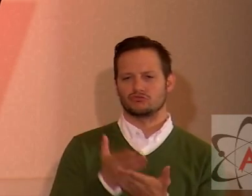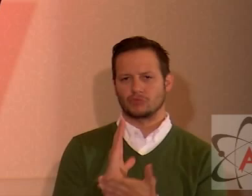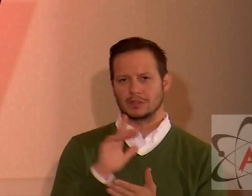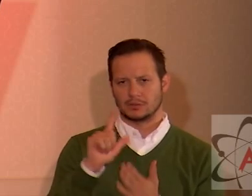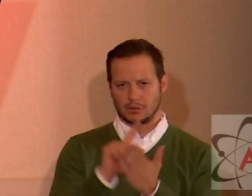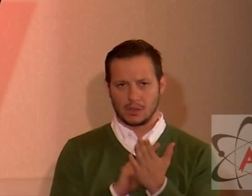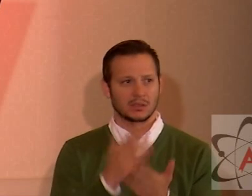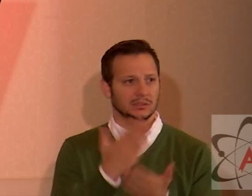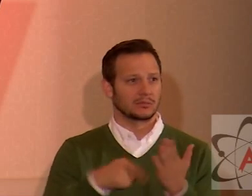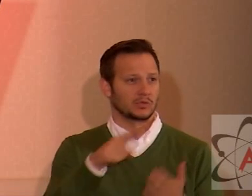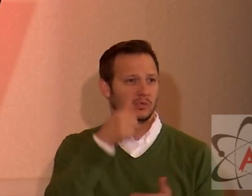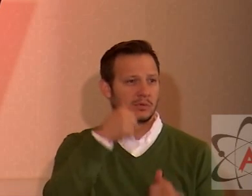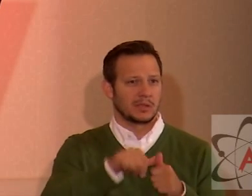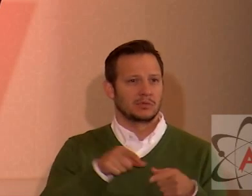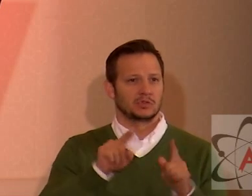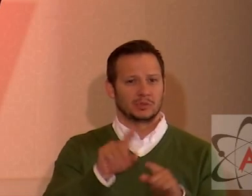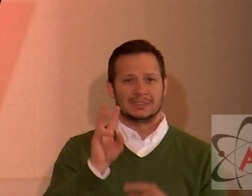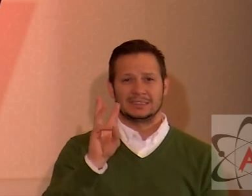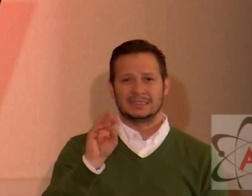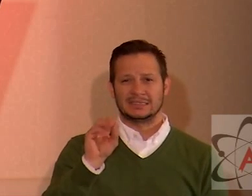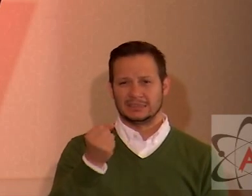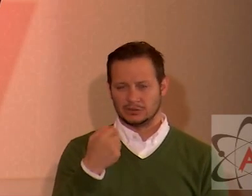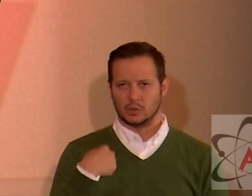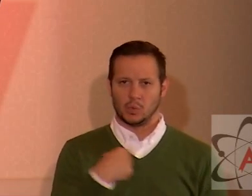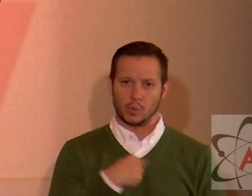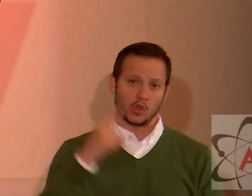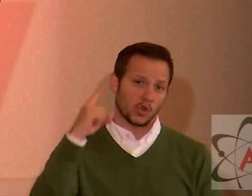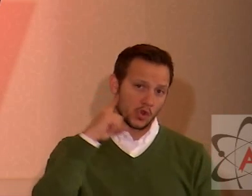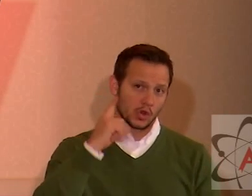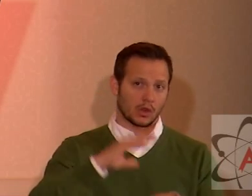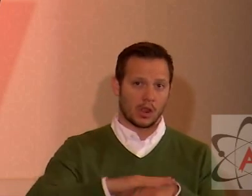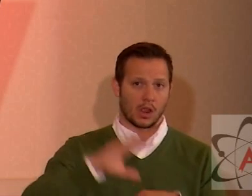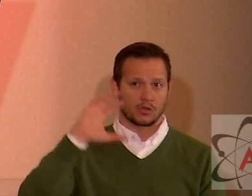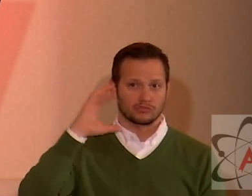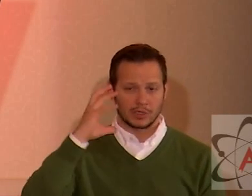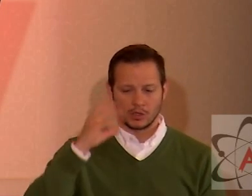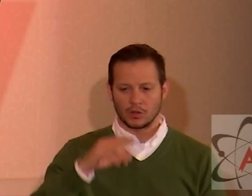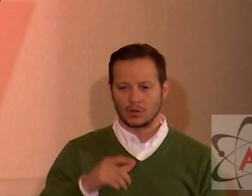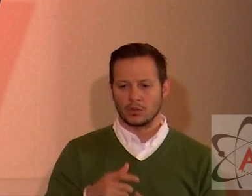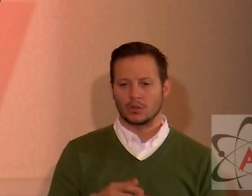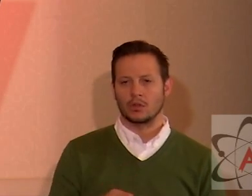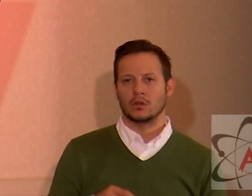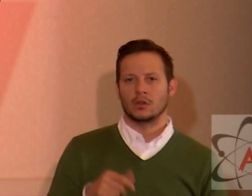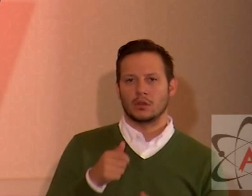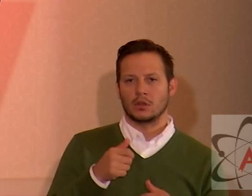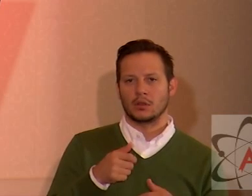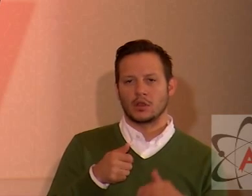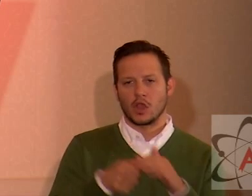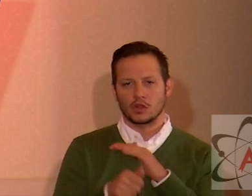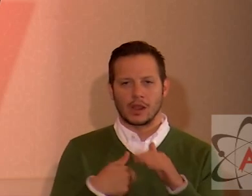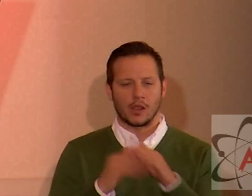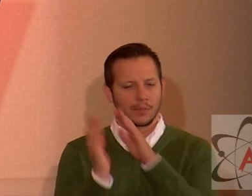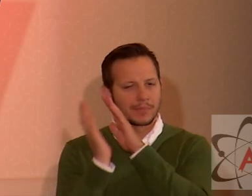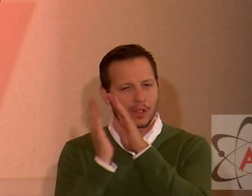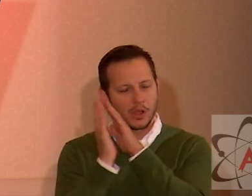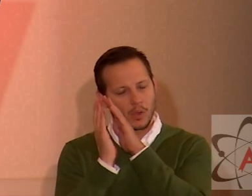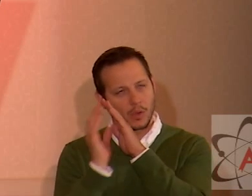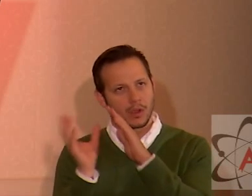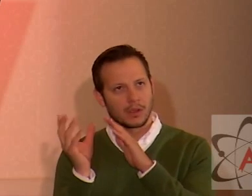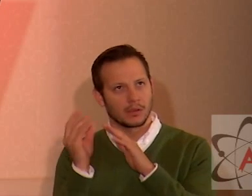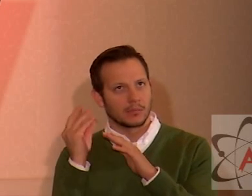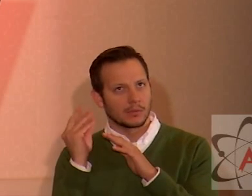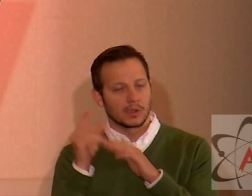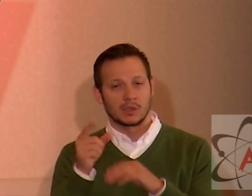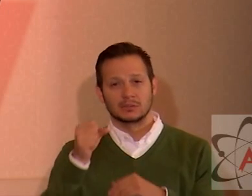in the 1960s, we still heard on radios, transistor radios hidden under our pillows, we would hear